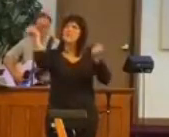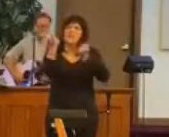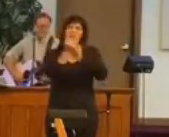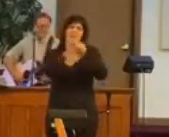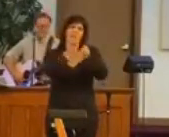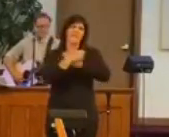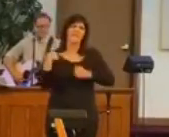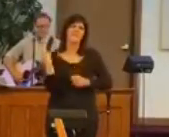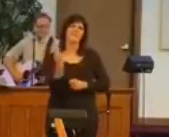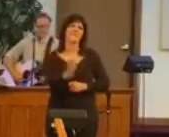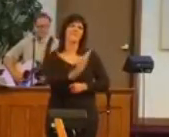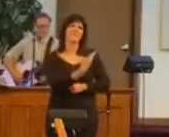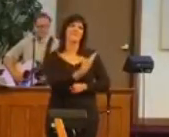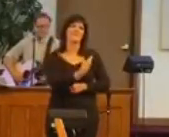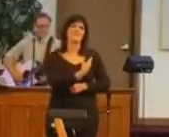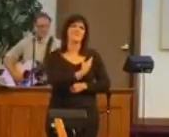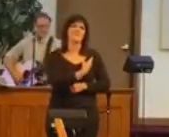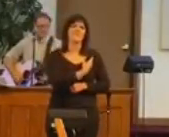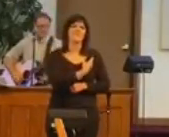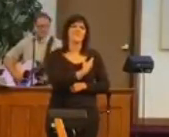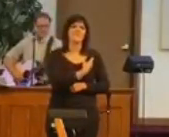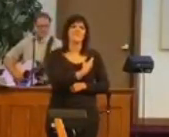Love for us,